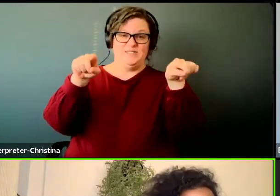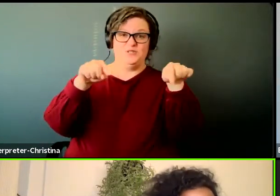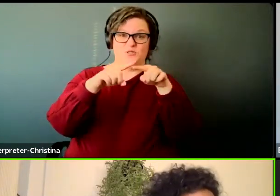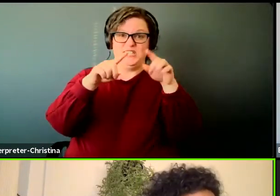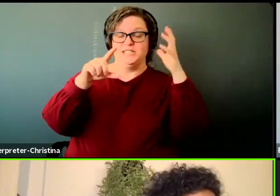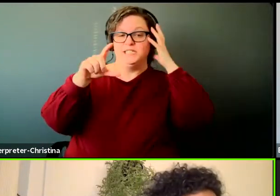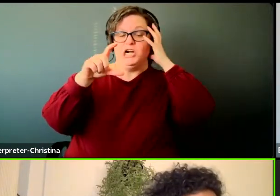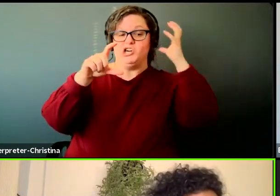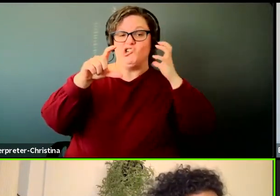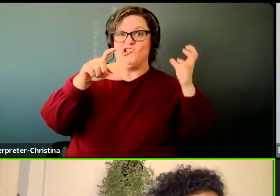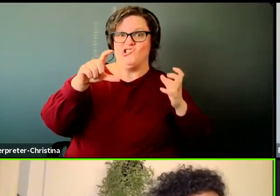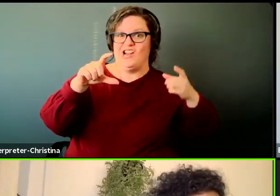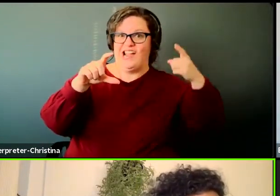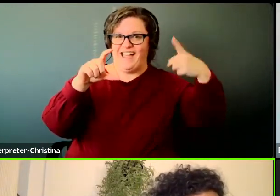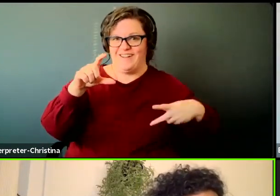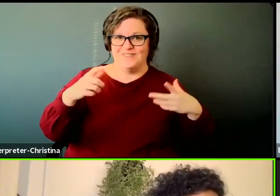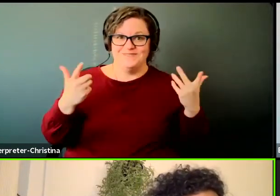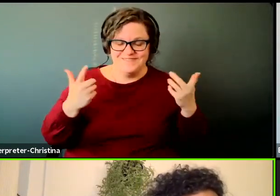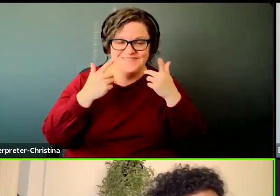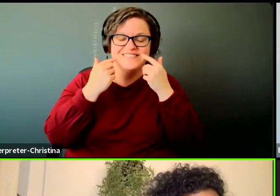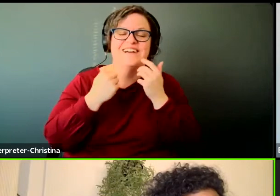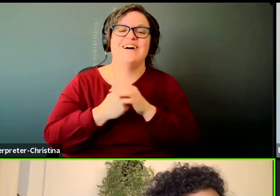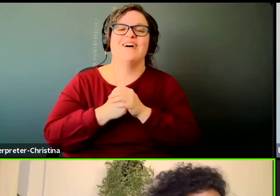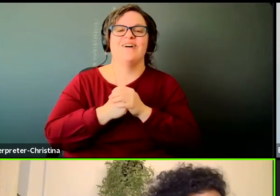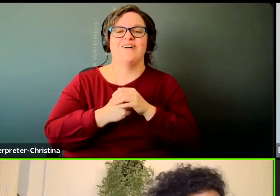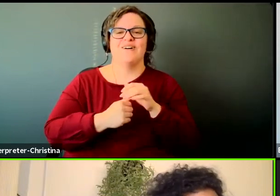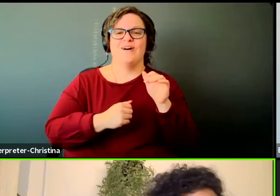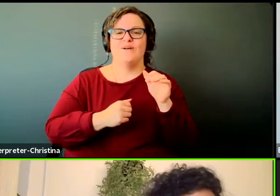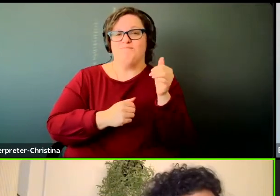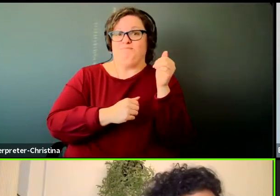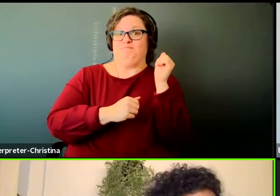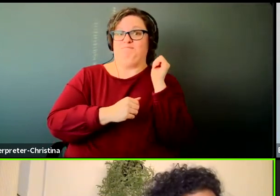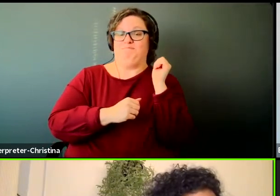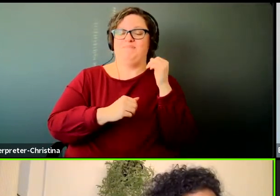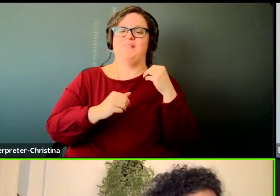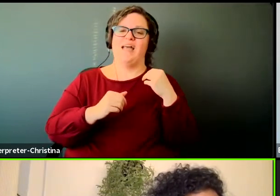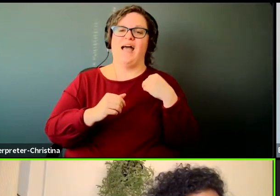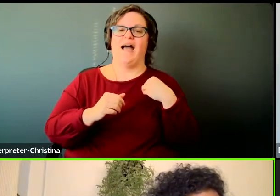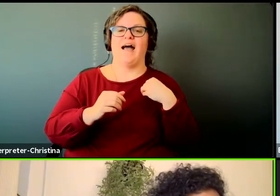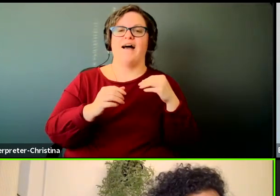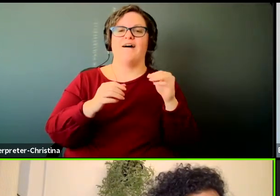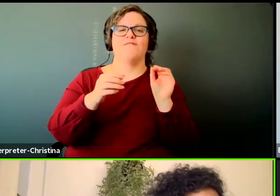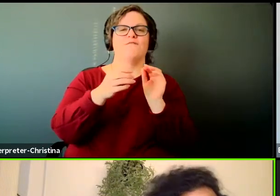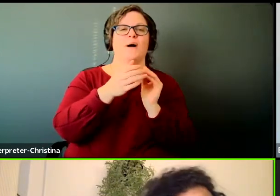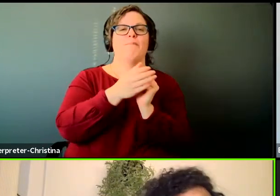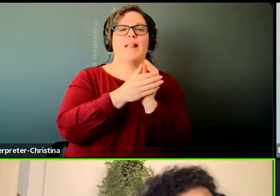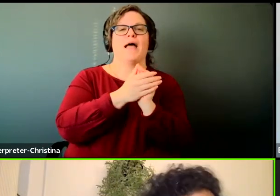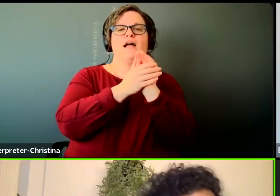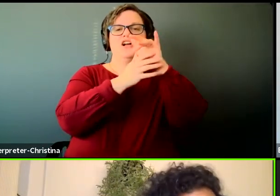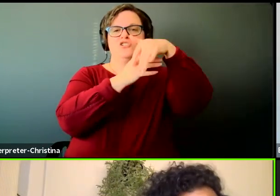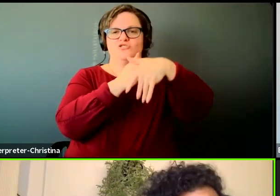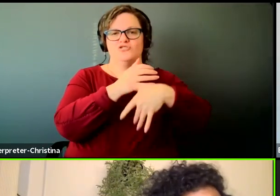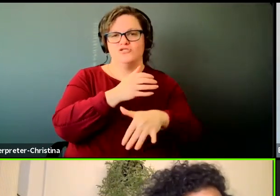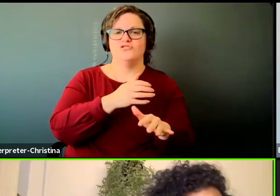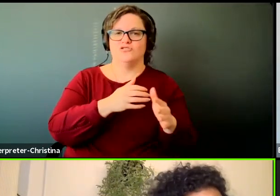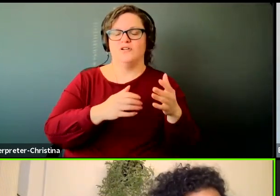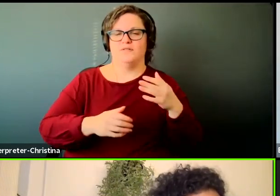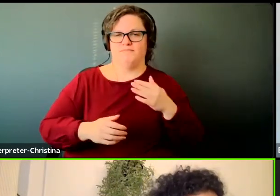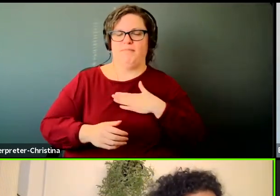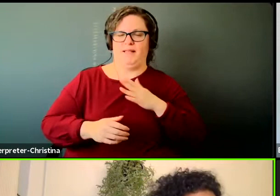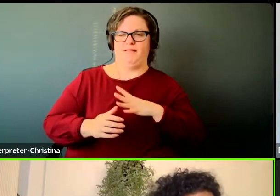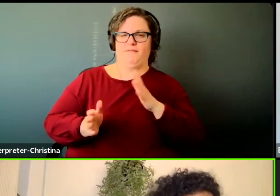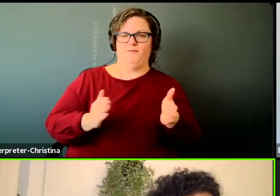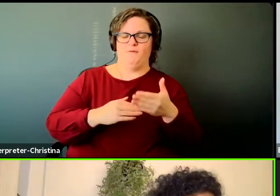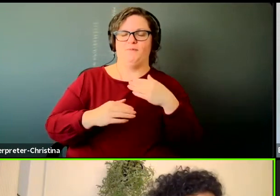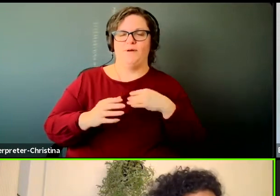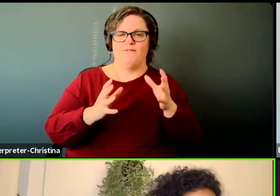And in the background, there are some of my plants. I'm actually in my living room, and I have a lot of plants that keep me